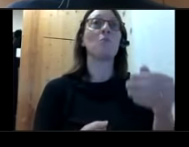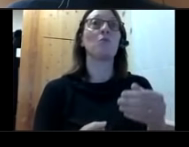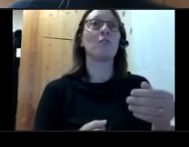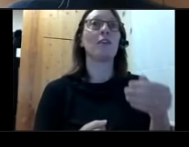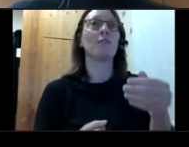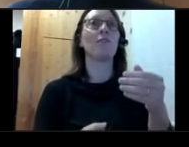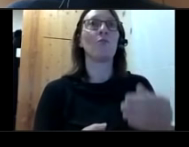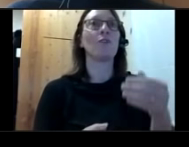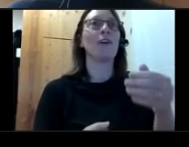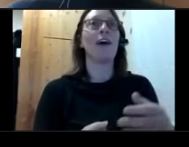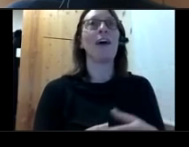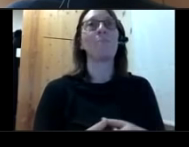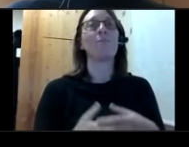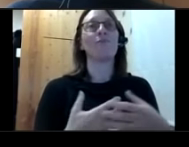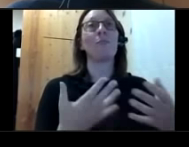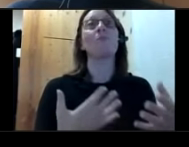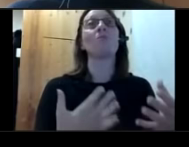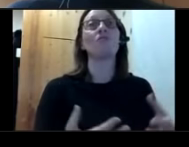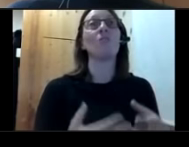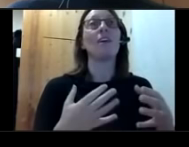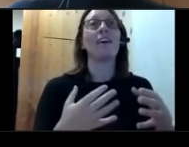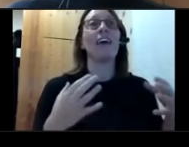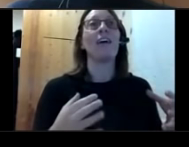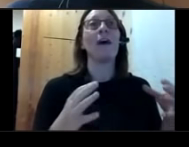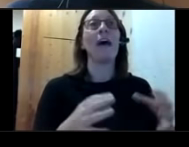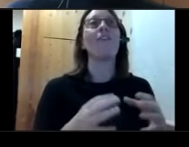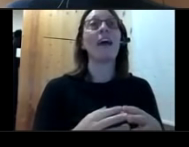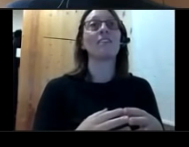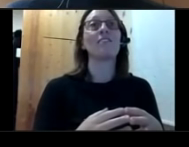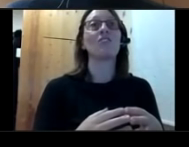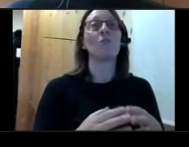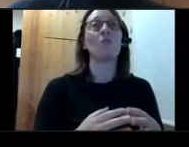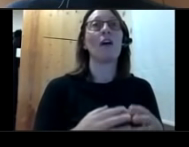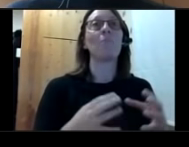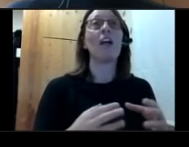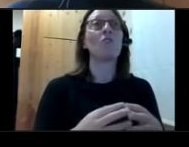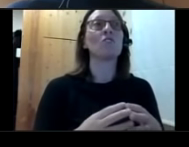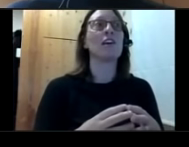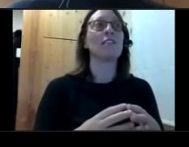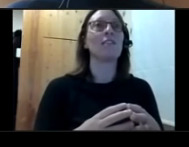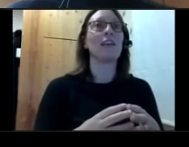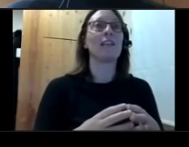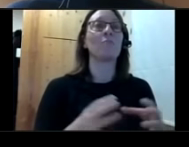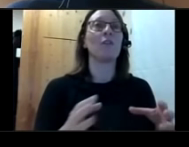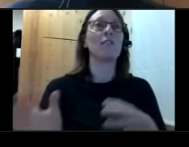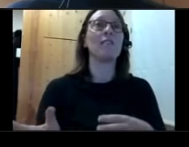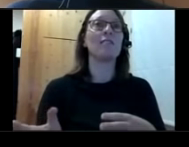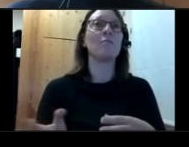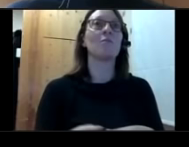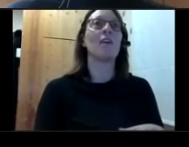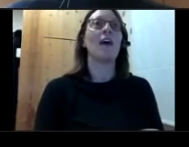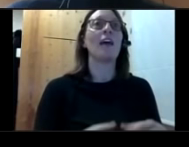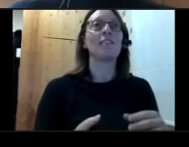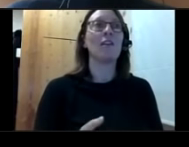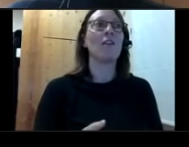most important things for people to have access to, and prioritize in that sense, both in